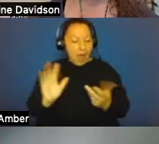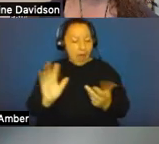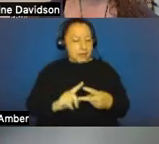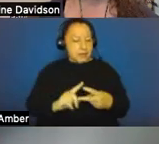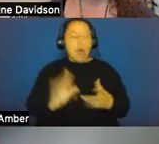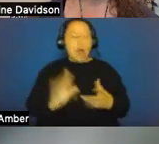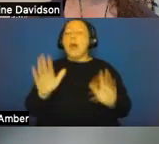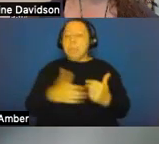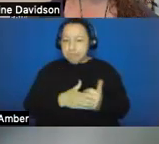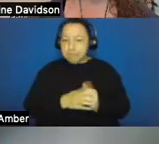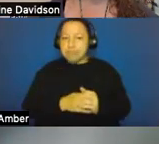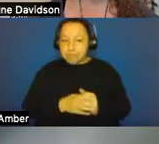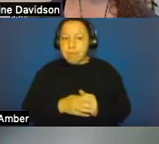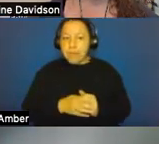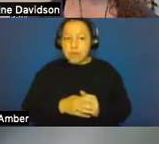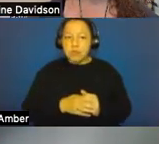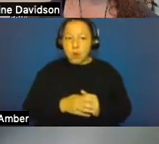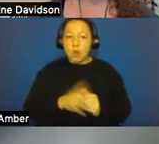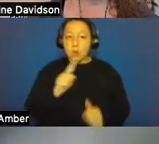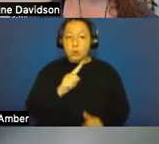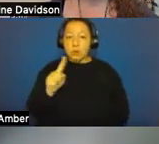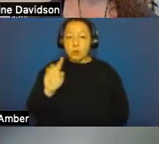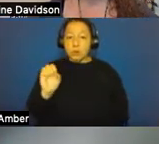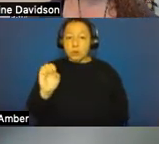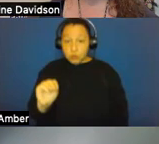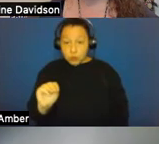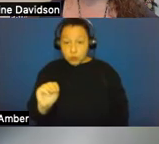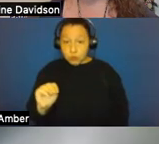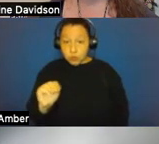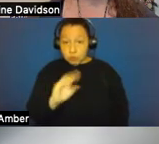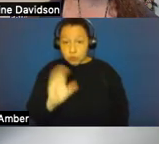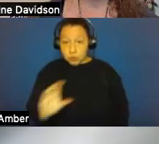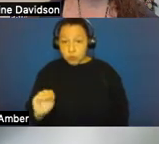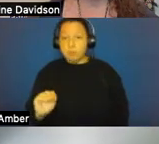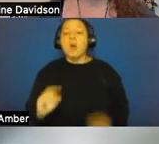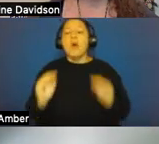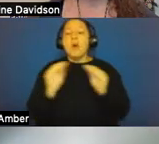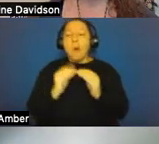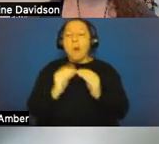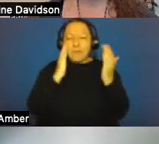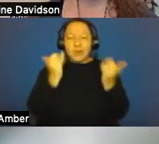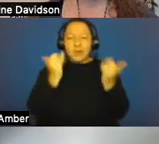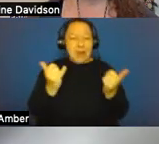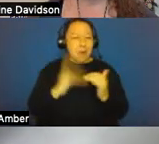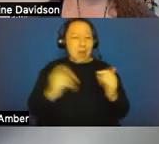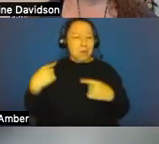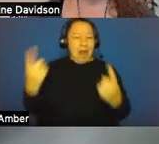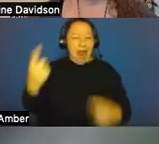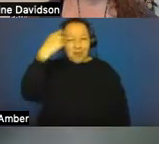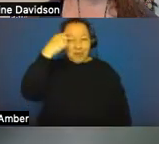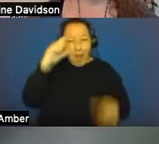So Zoom we're kind of more familiar now with Zoom than we ever thought possible, right? You mean